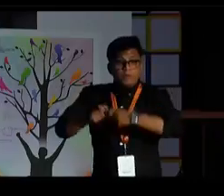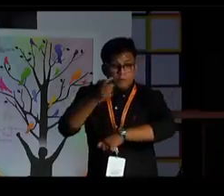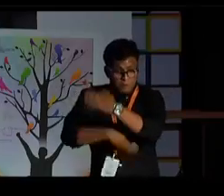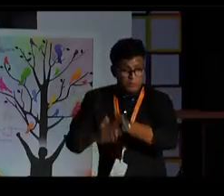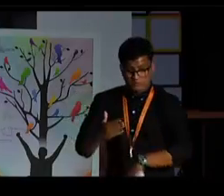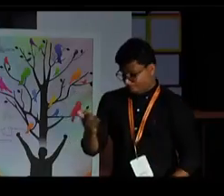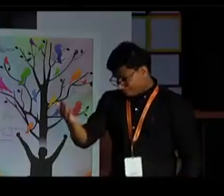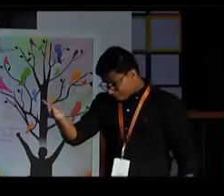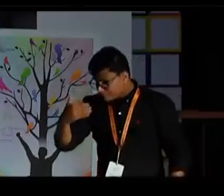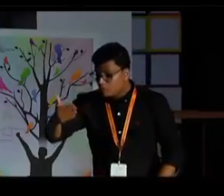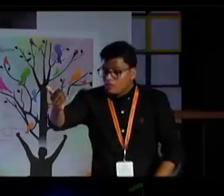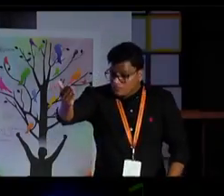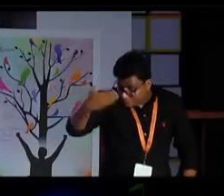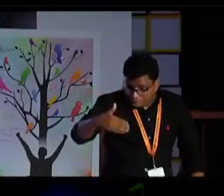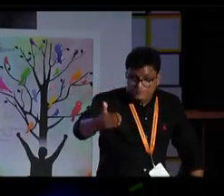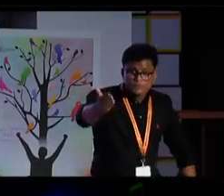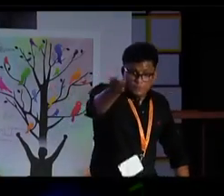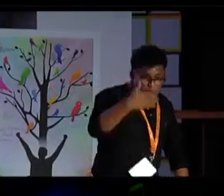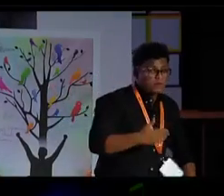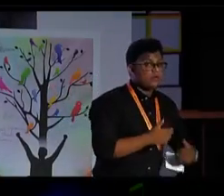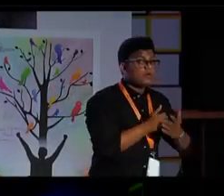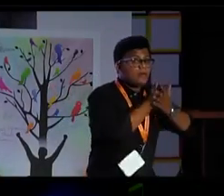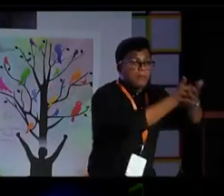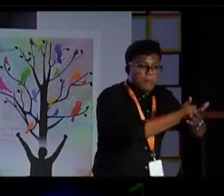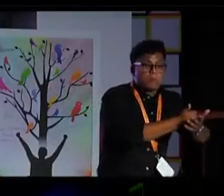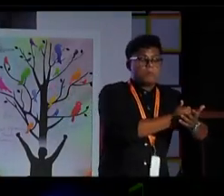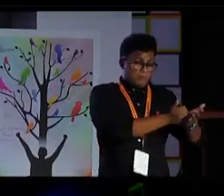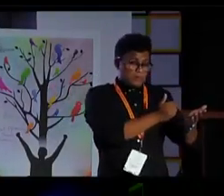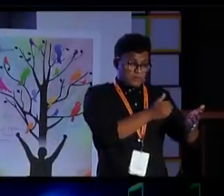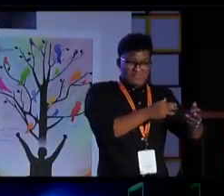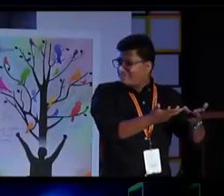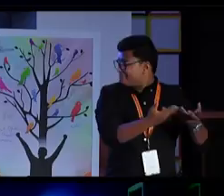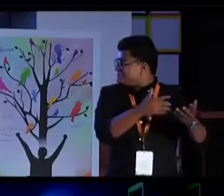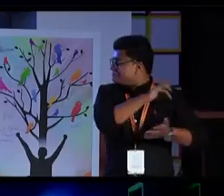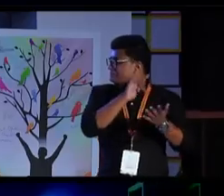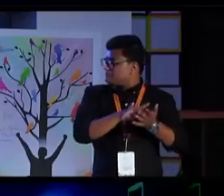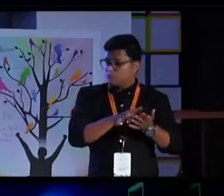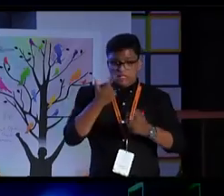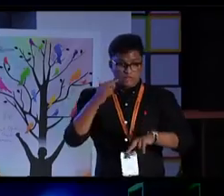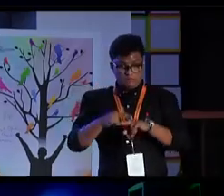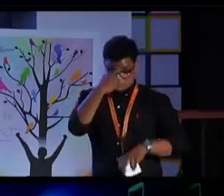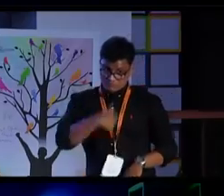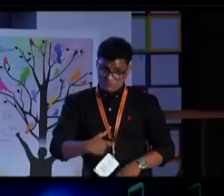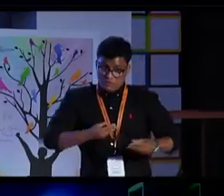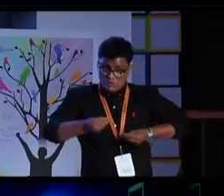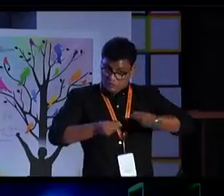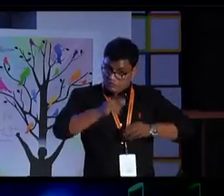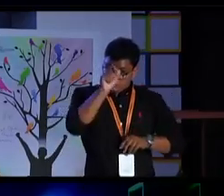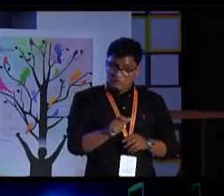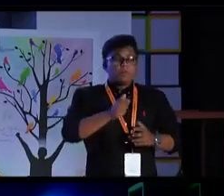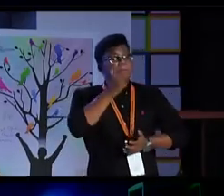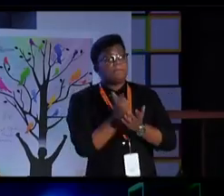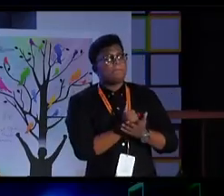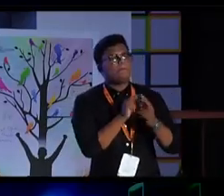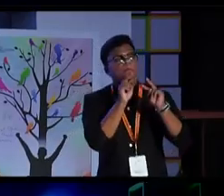hired to become competitive in the marketplace. So if you are a business person, you should also look